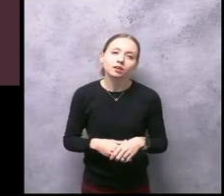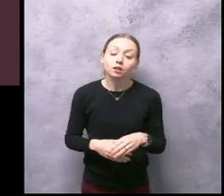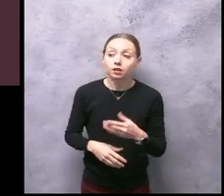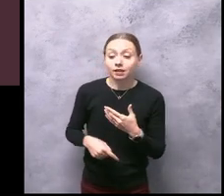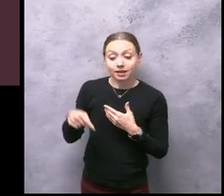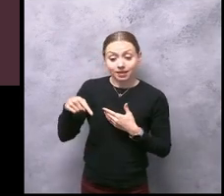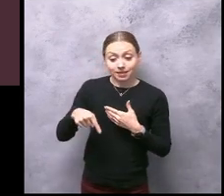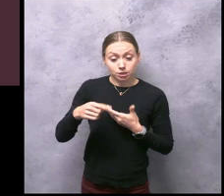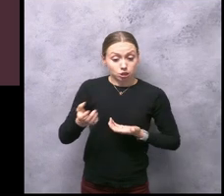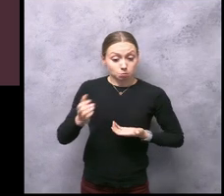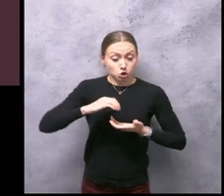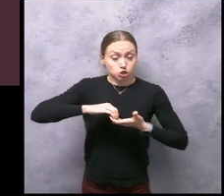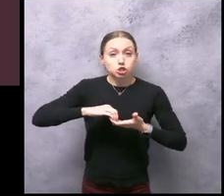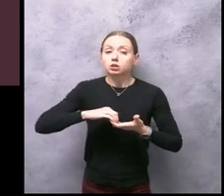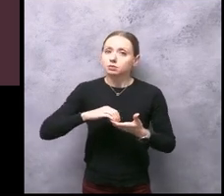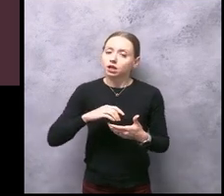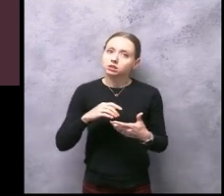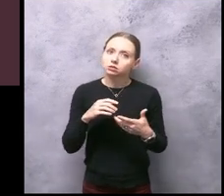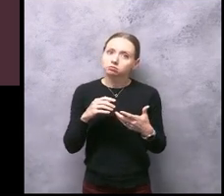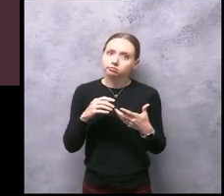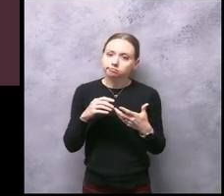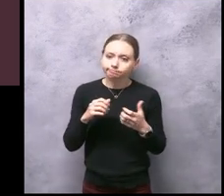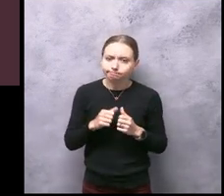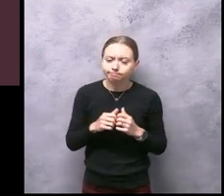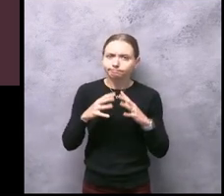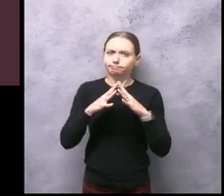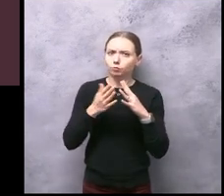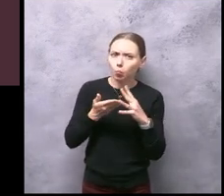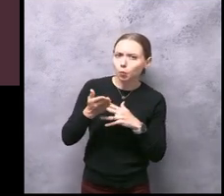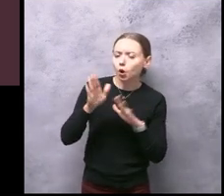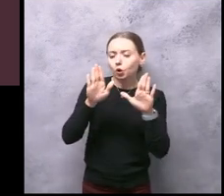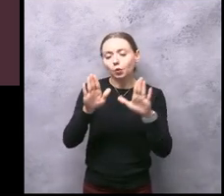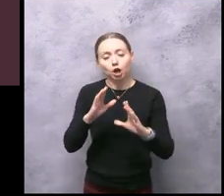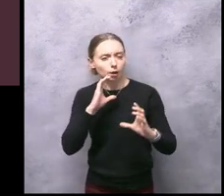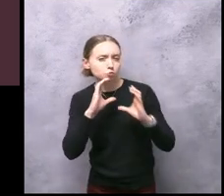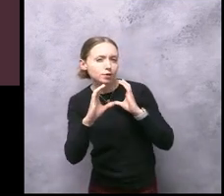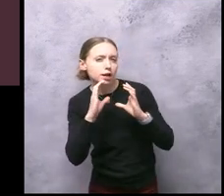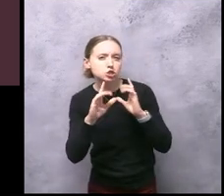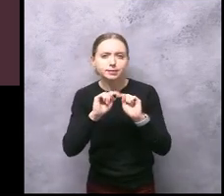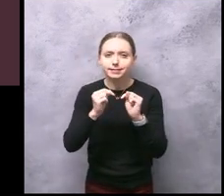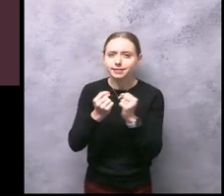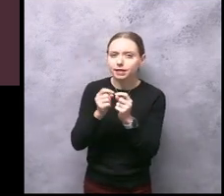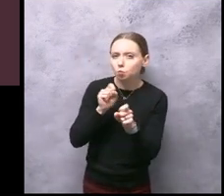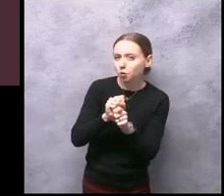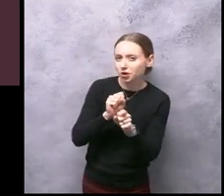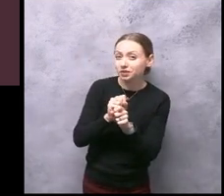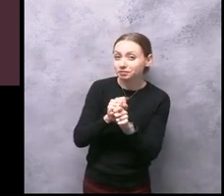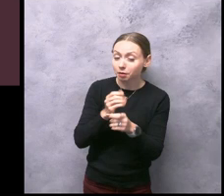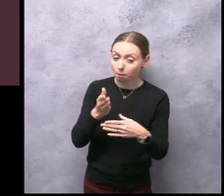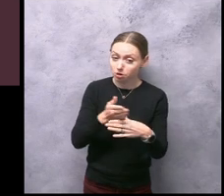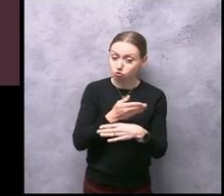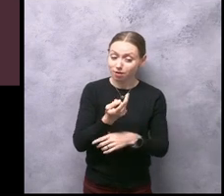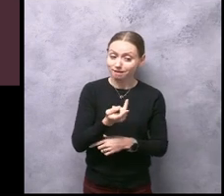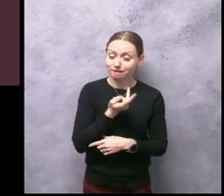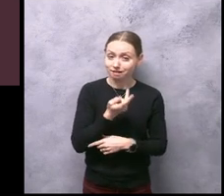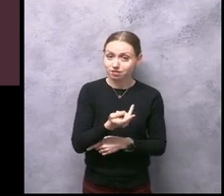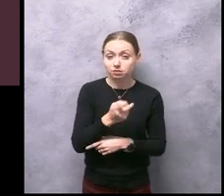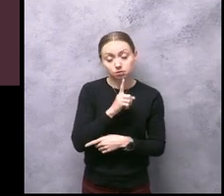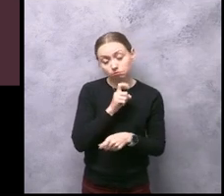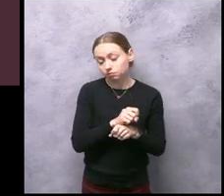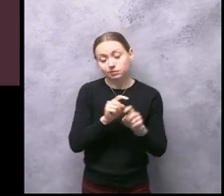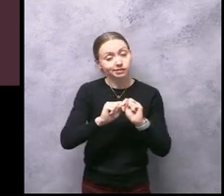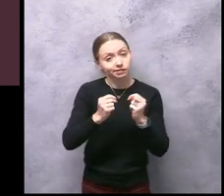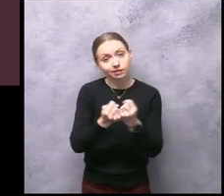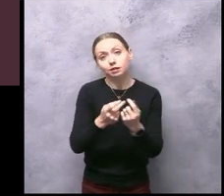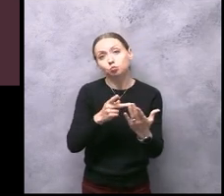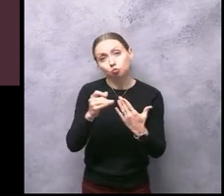partnership has been born from great communication and teamwork between the two of us, because this really is a team project. And it's yielded,